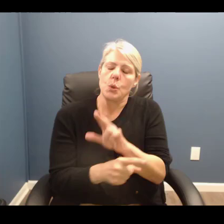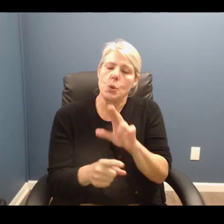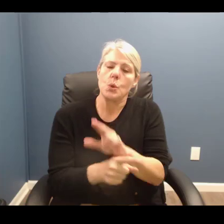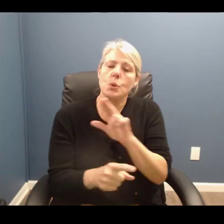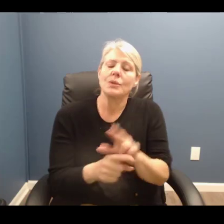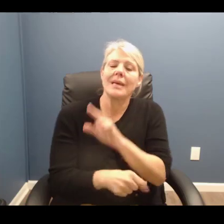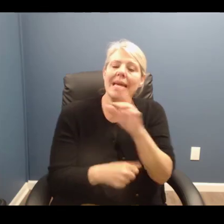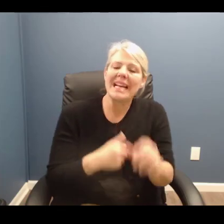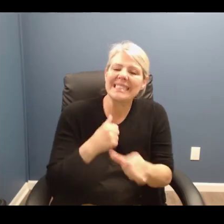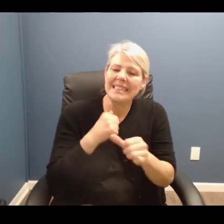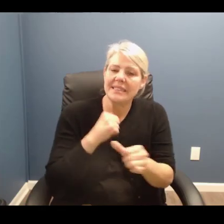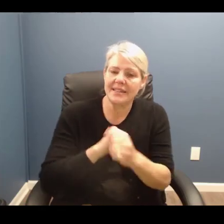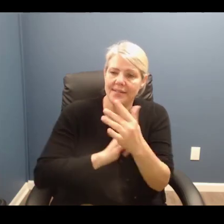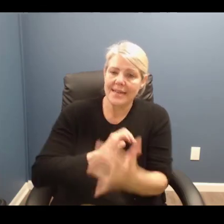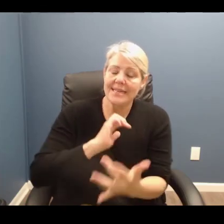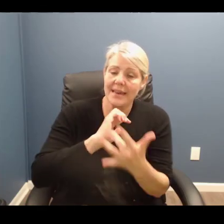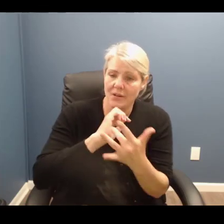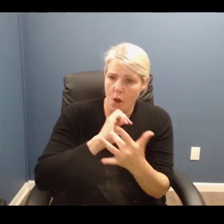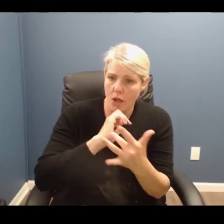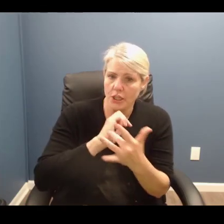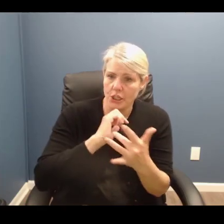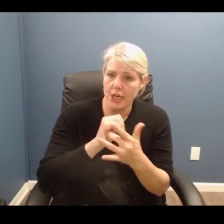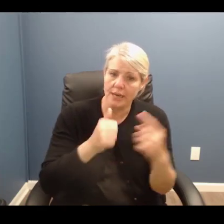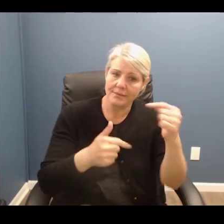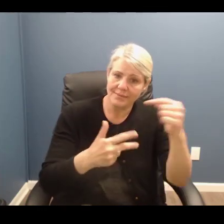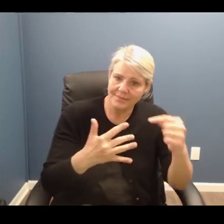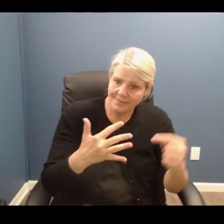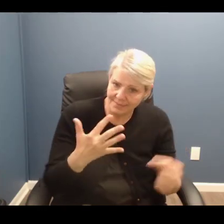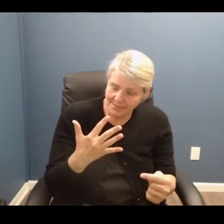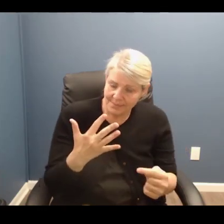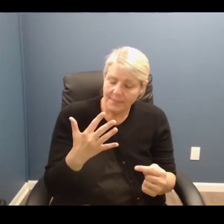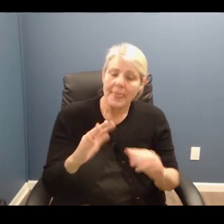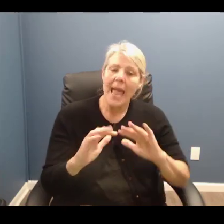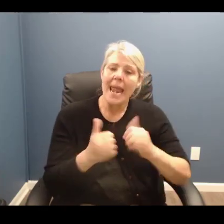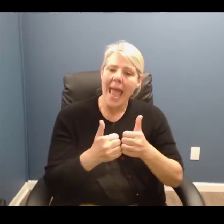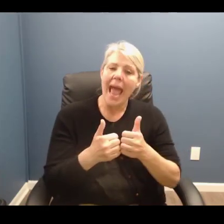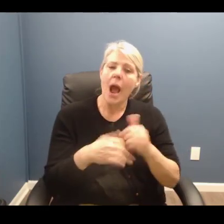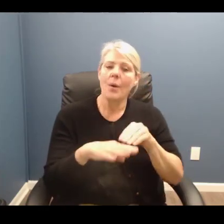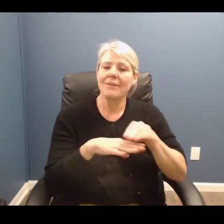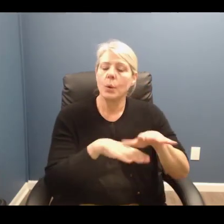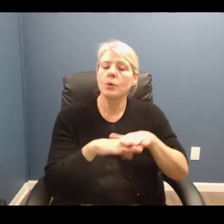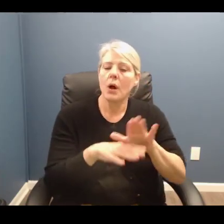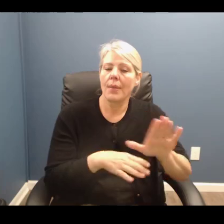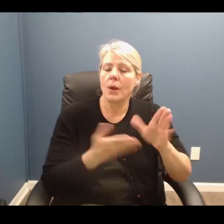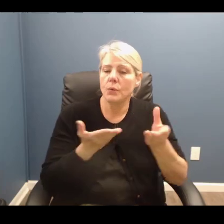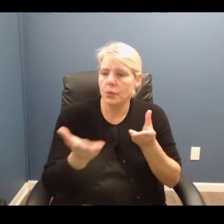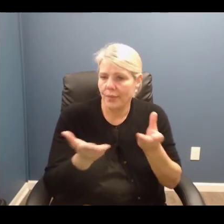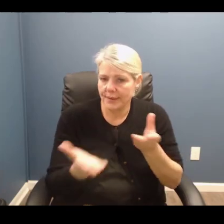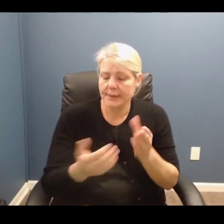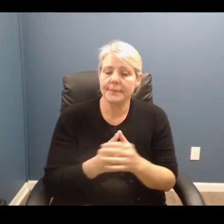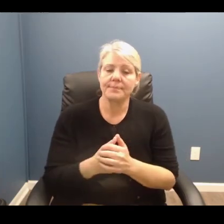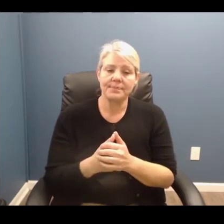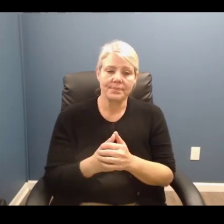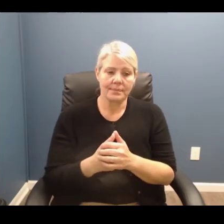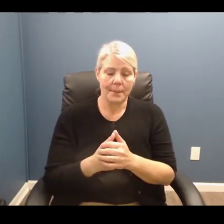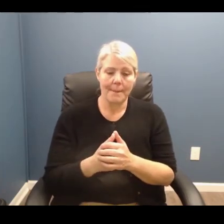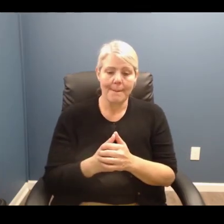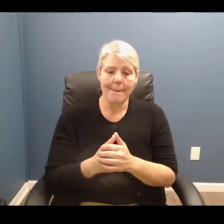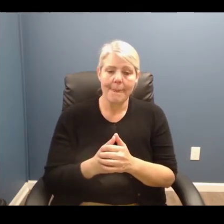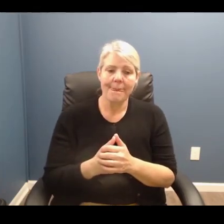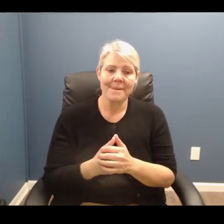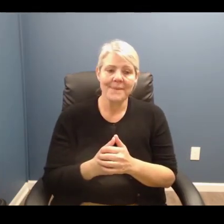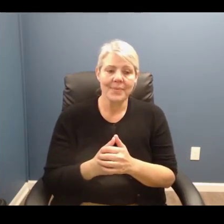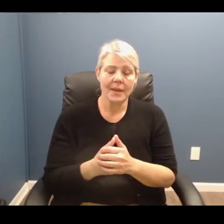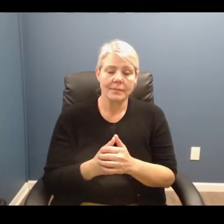special factors, specifically assistive technology devices and services in IEP development.